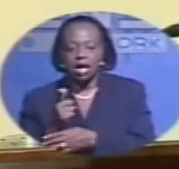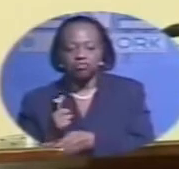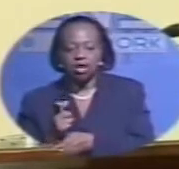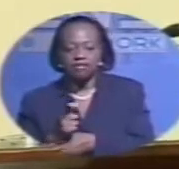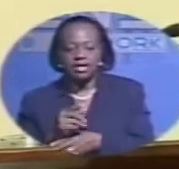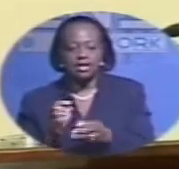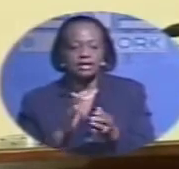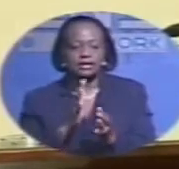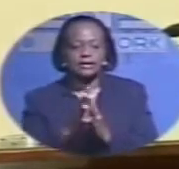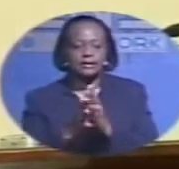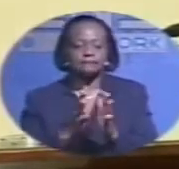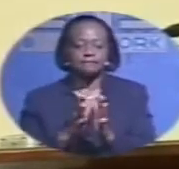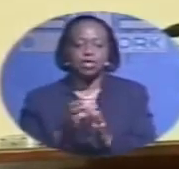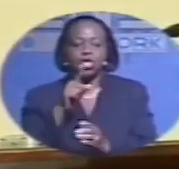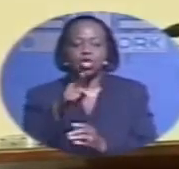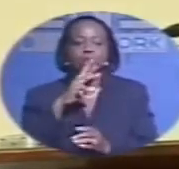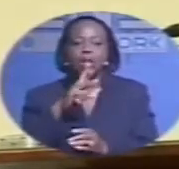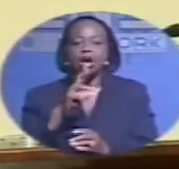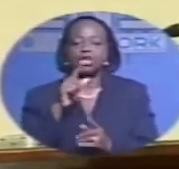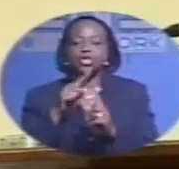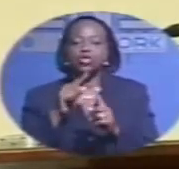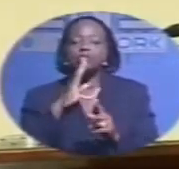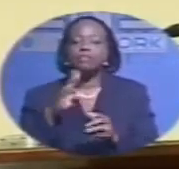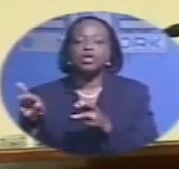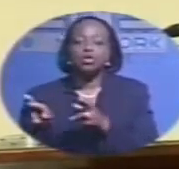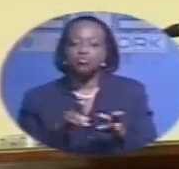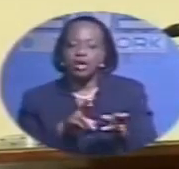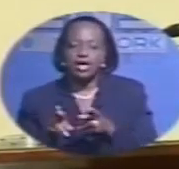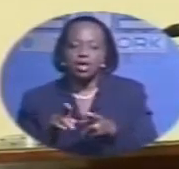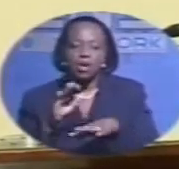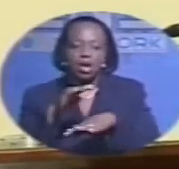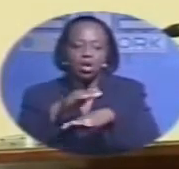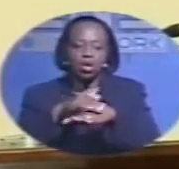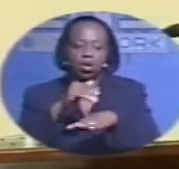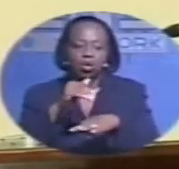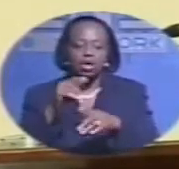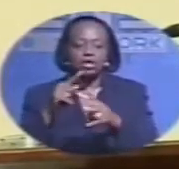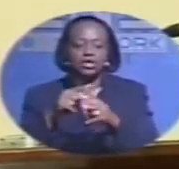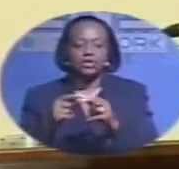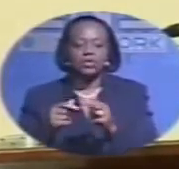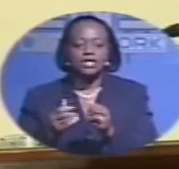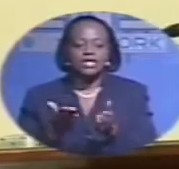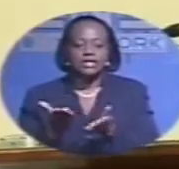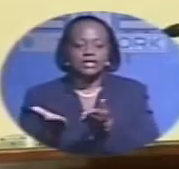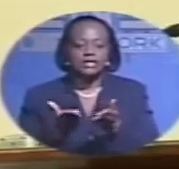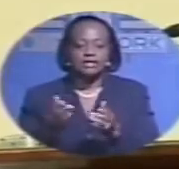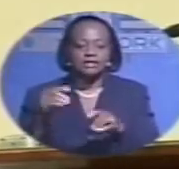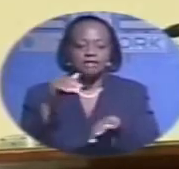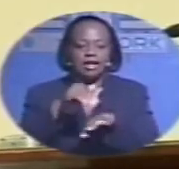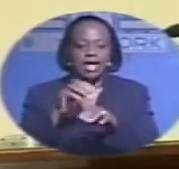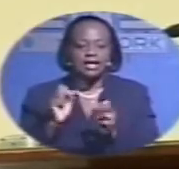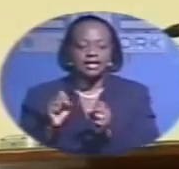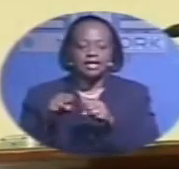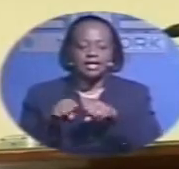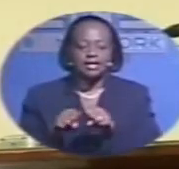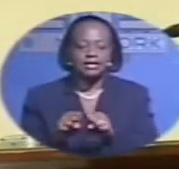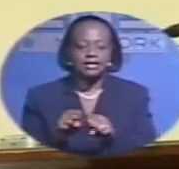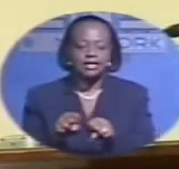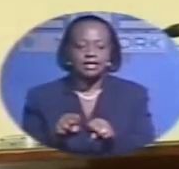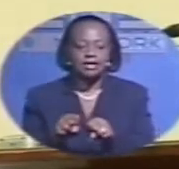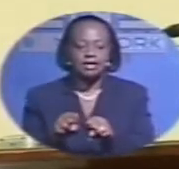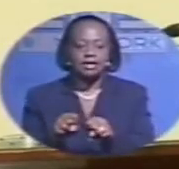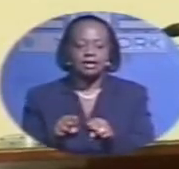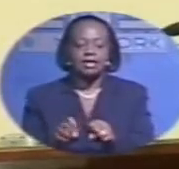are to be ready when called upon to serve at sea, ashore or aloft, to